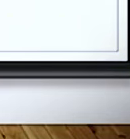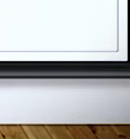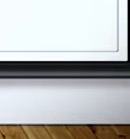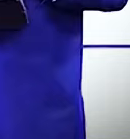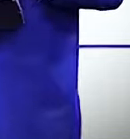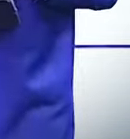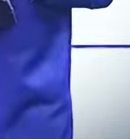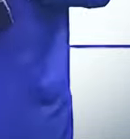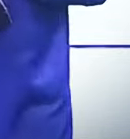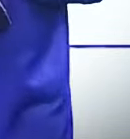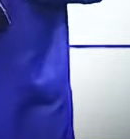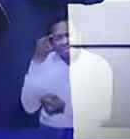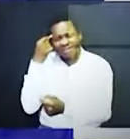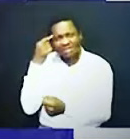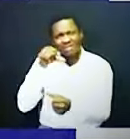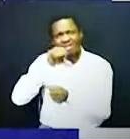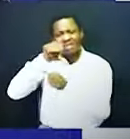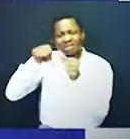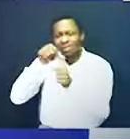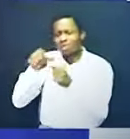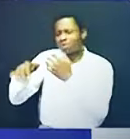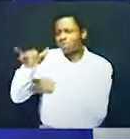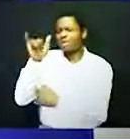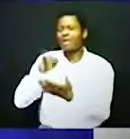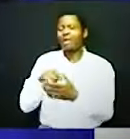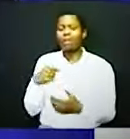him as being